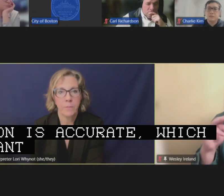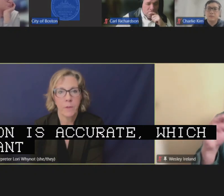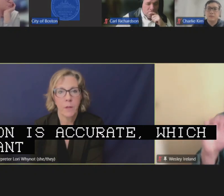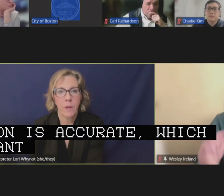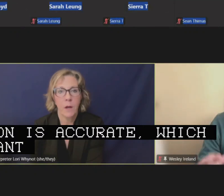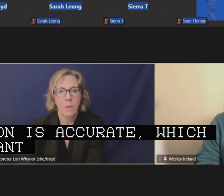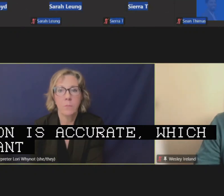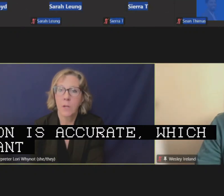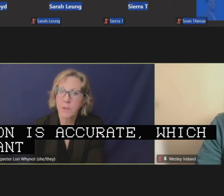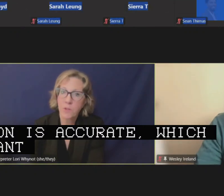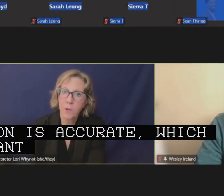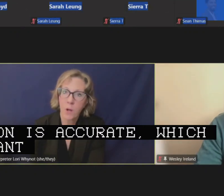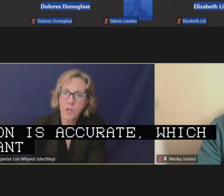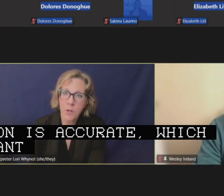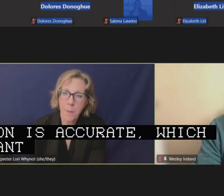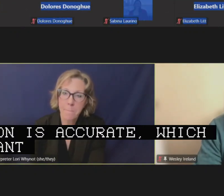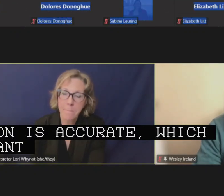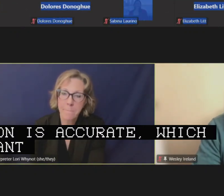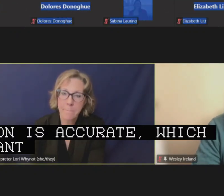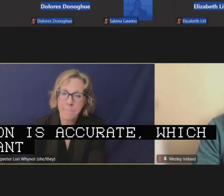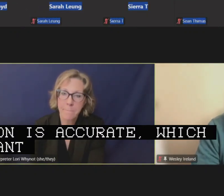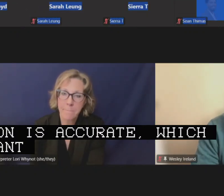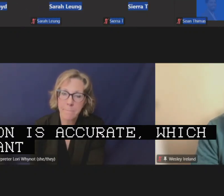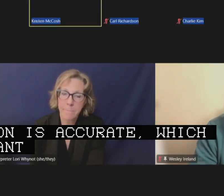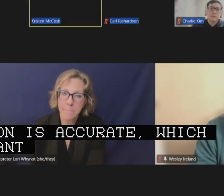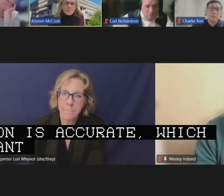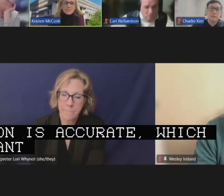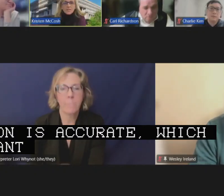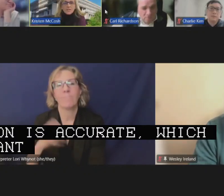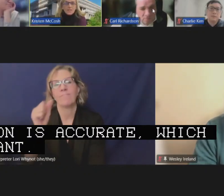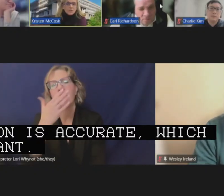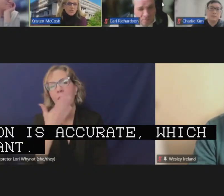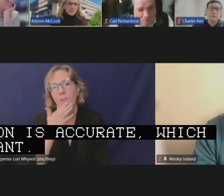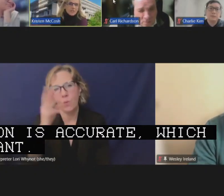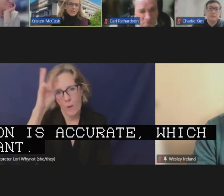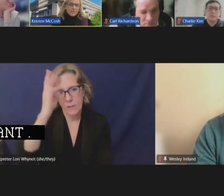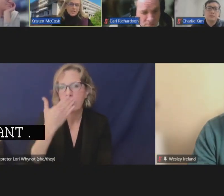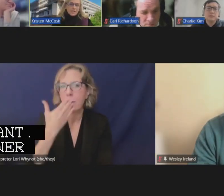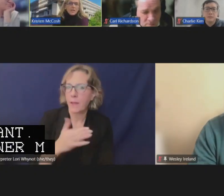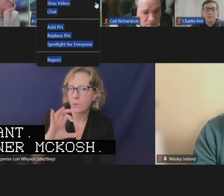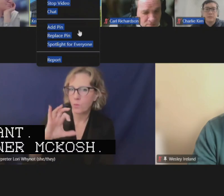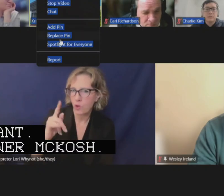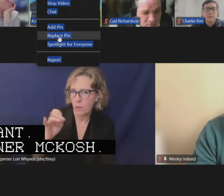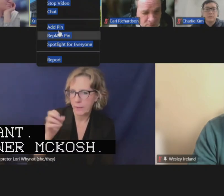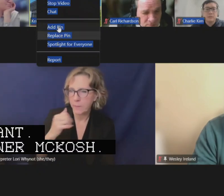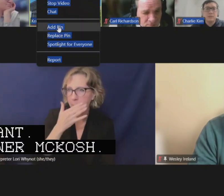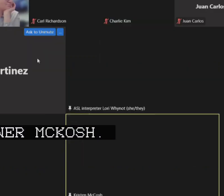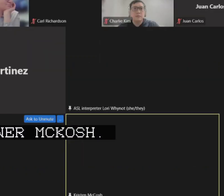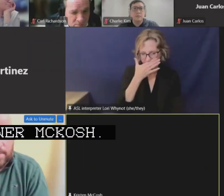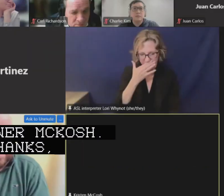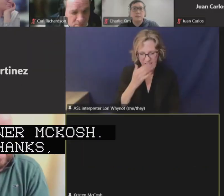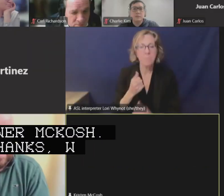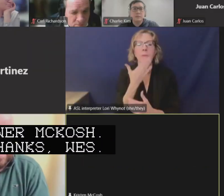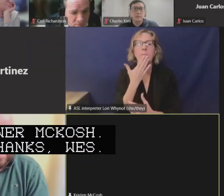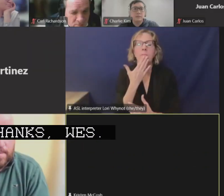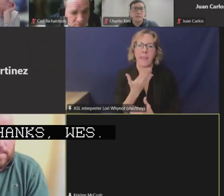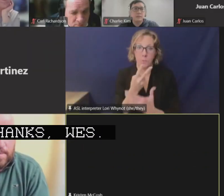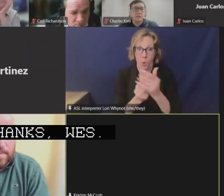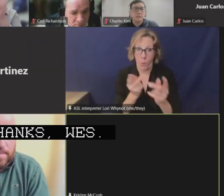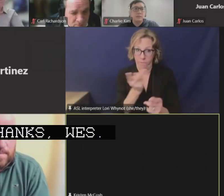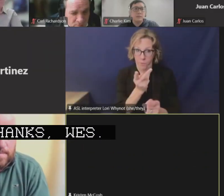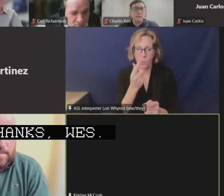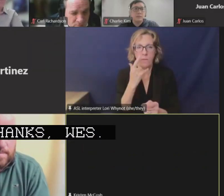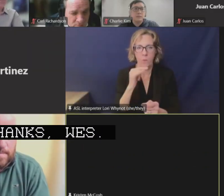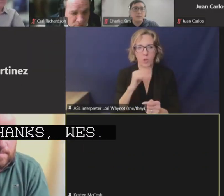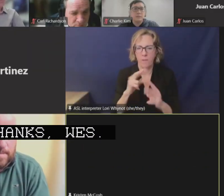Okay. Commissioner McCosh? Yes, thanks, Wes, and thank you, Charlie. Thank you both for your thoughtful